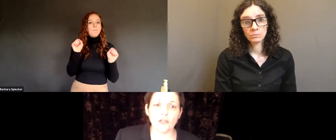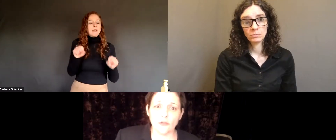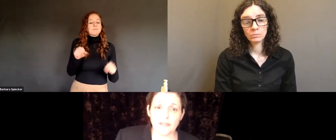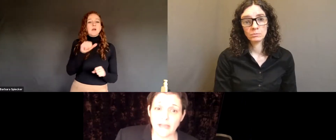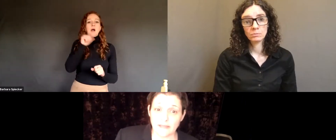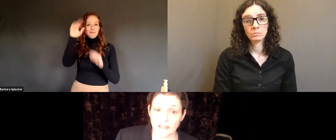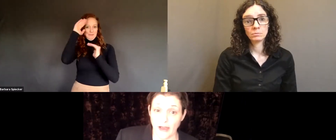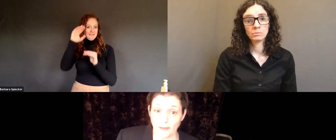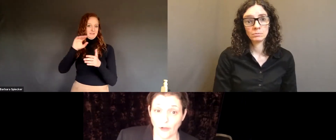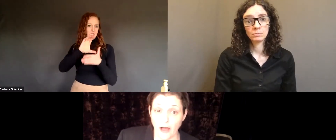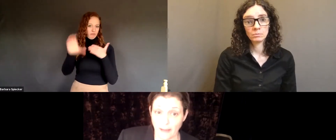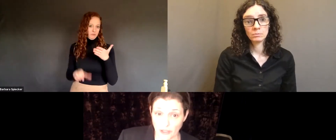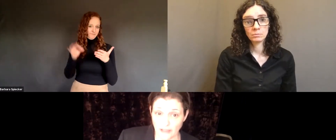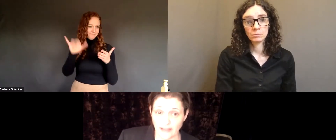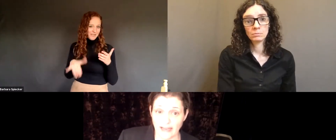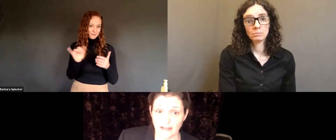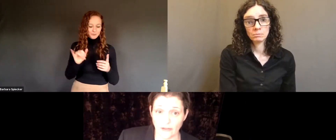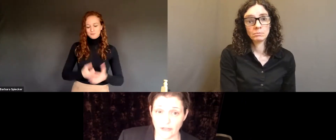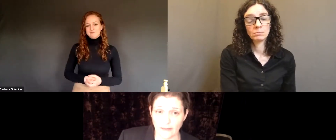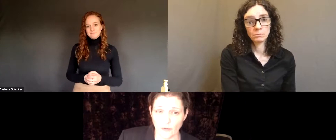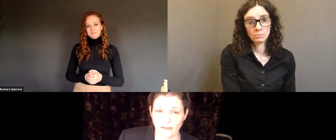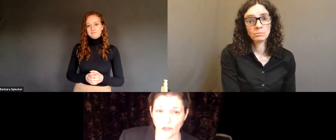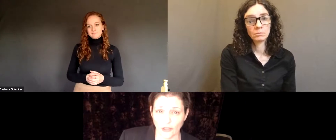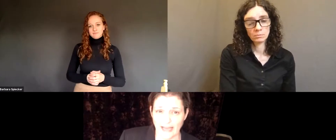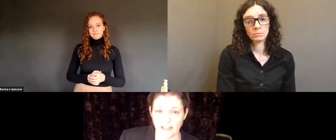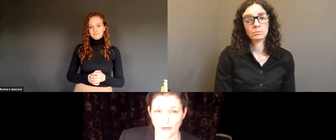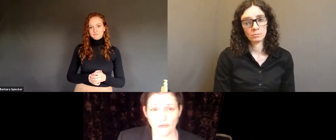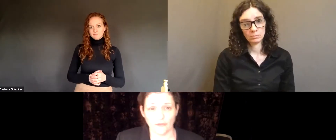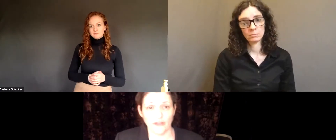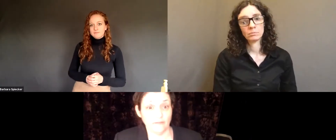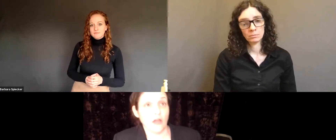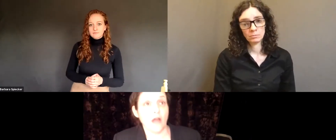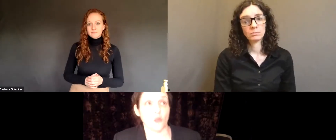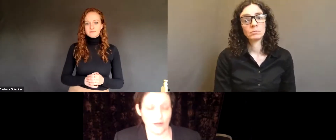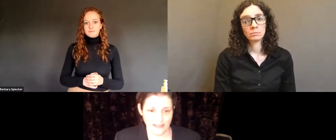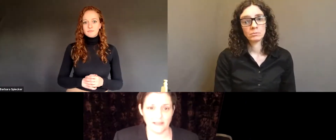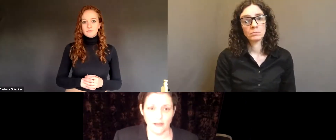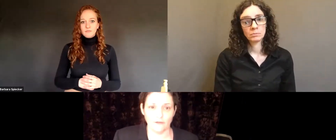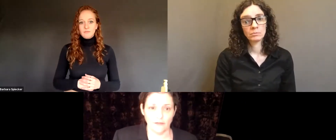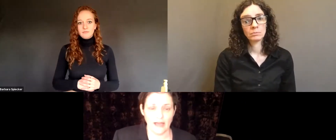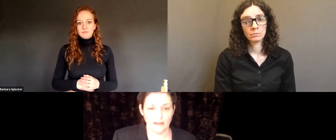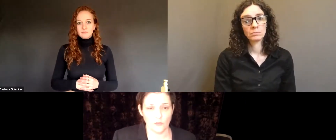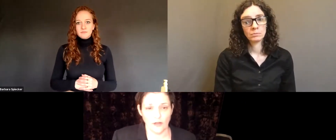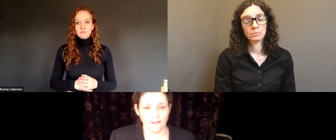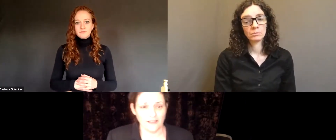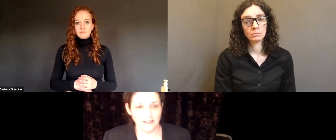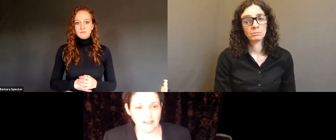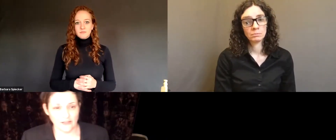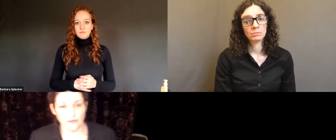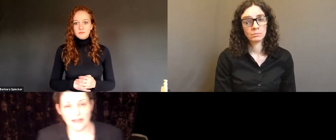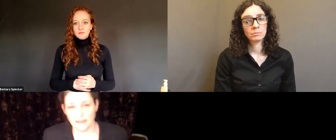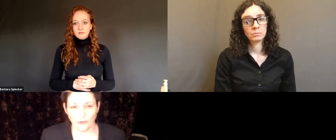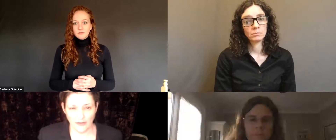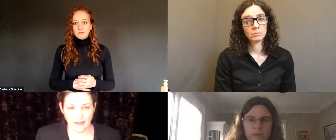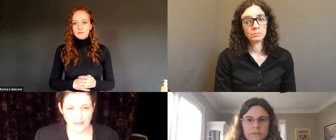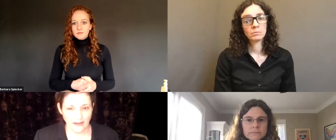So sometimes it's a viable option, and other times we have to look at, sort of the consequences of that as well. So